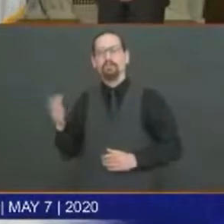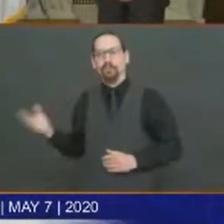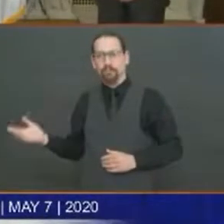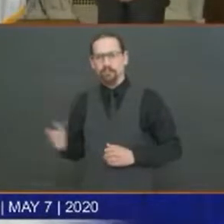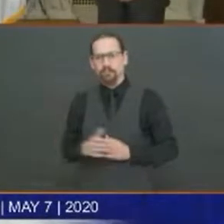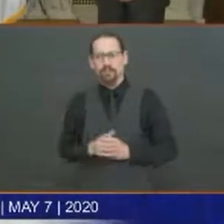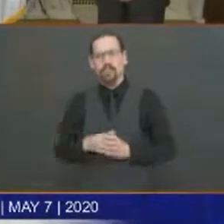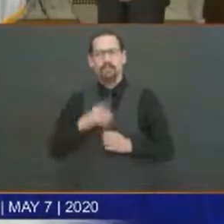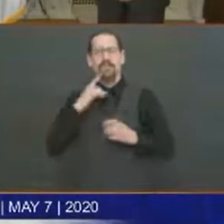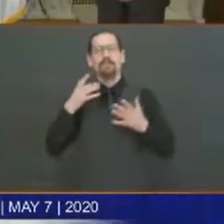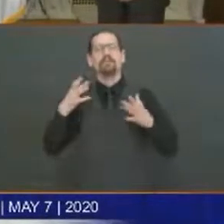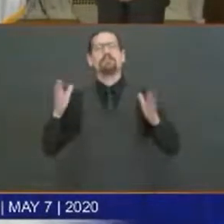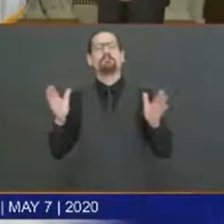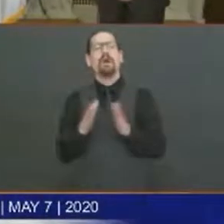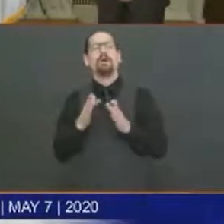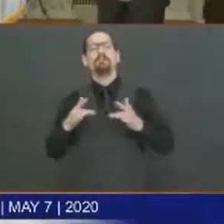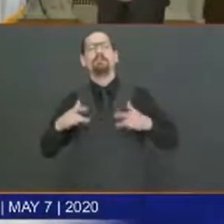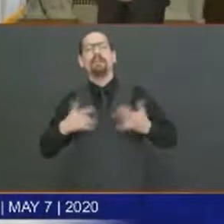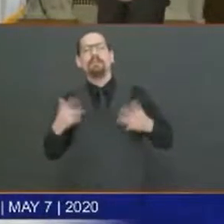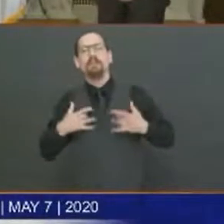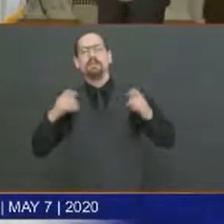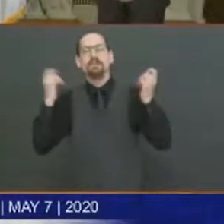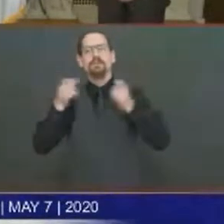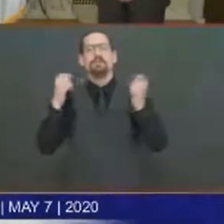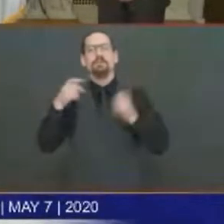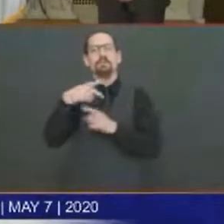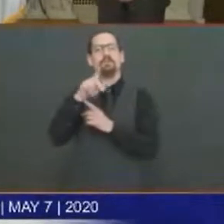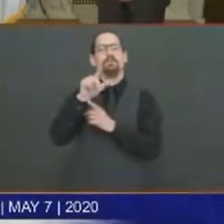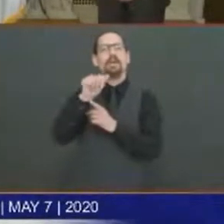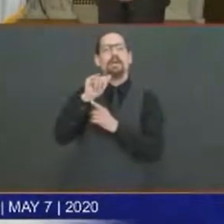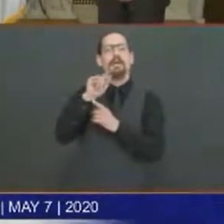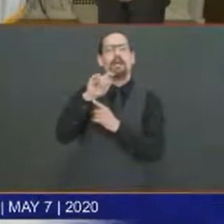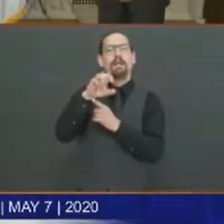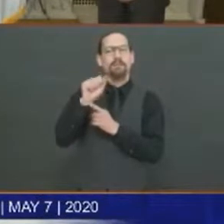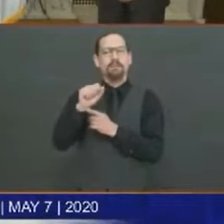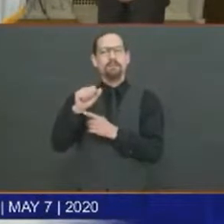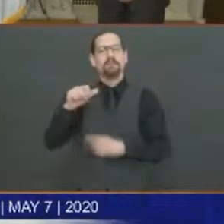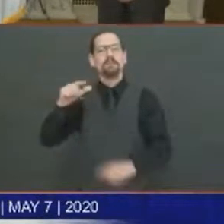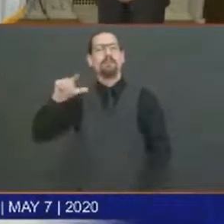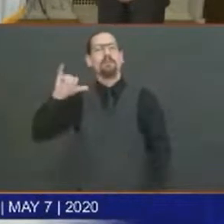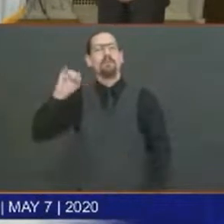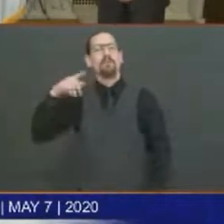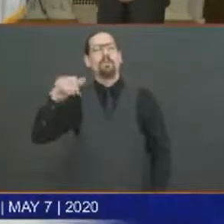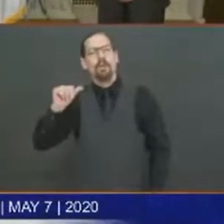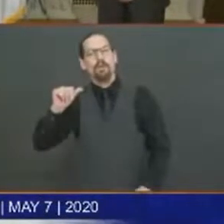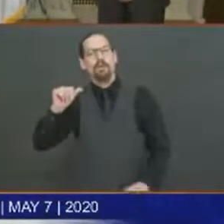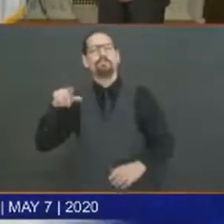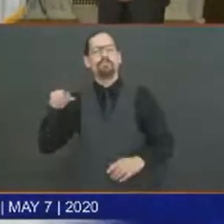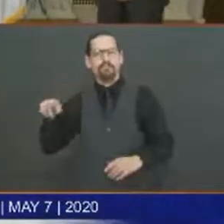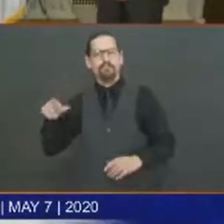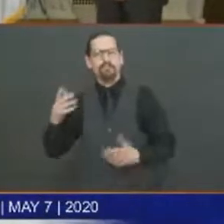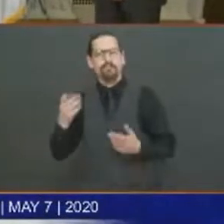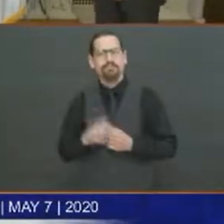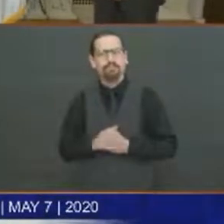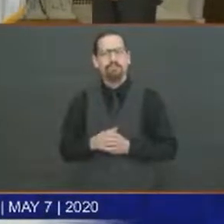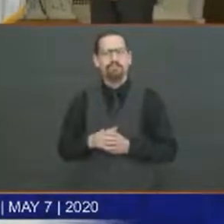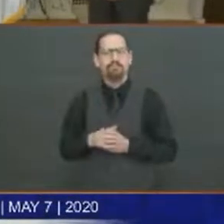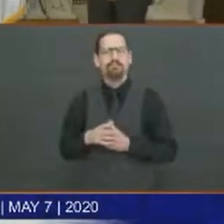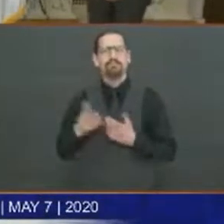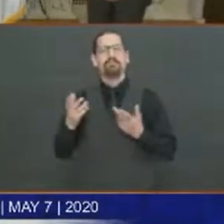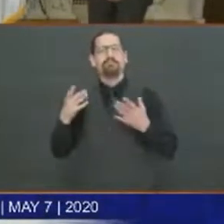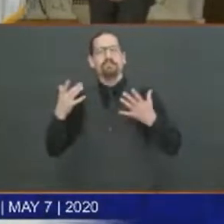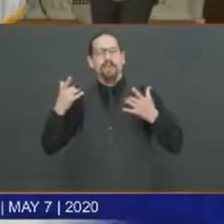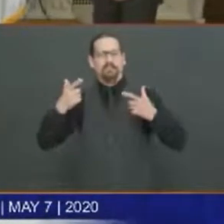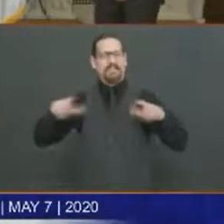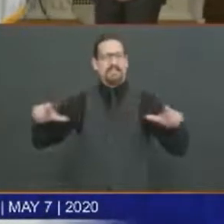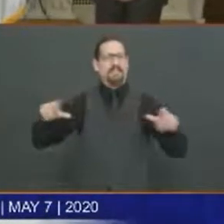fitness, Pilates, spinning, and yoga studios that fall under the large gym umbrella and remain closed. They are desperate to reopen